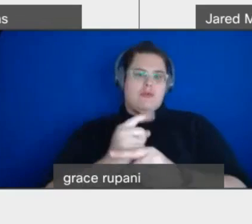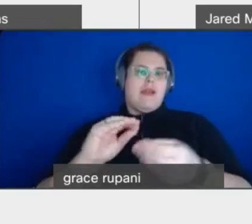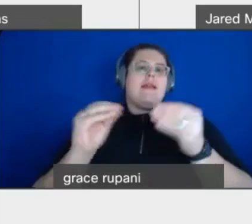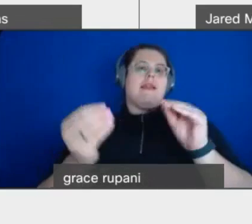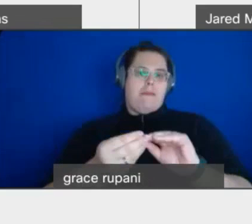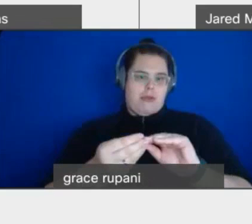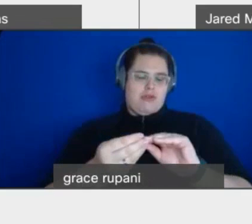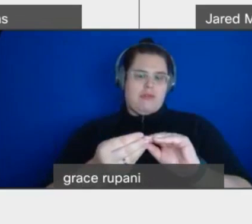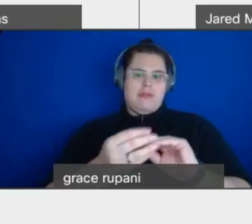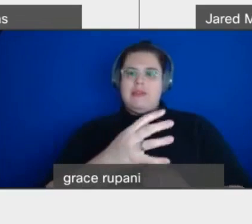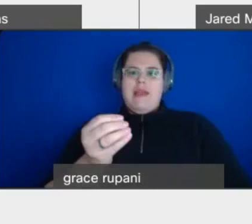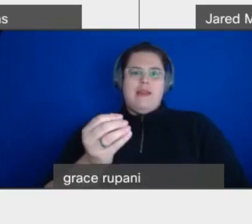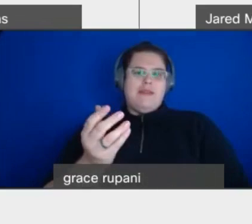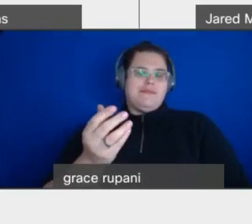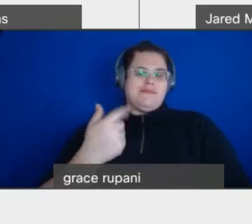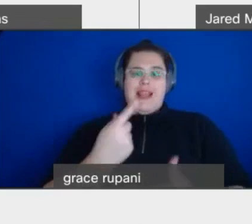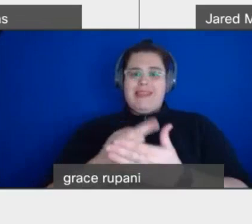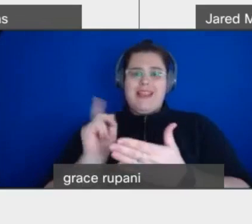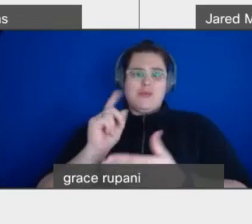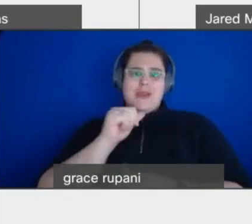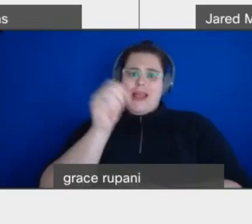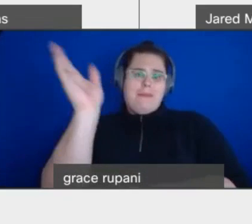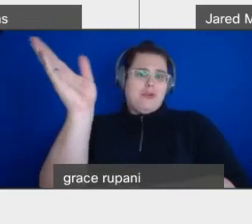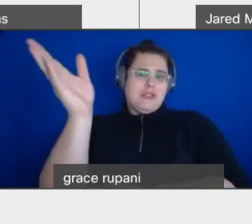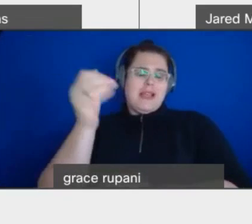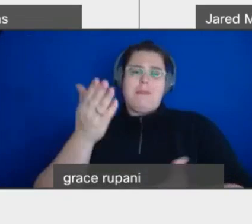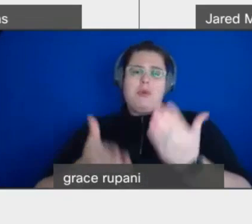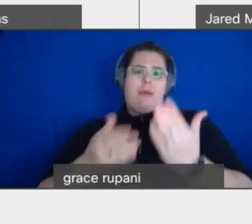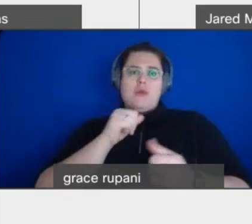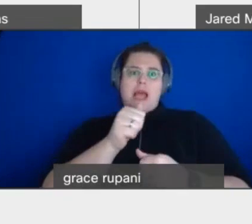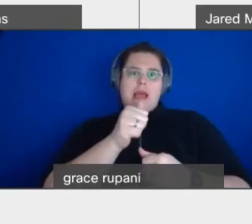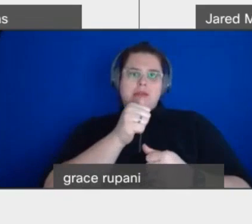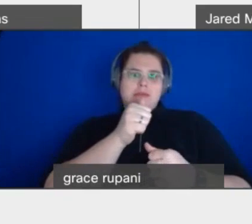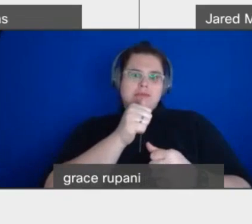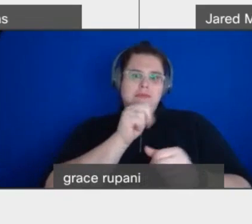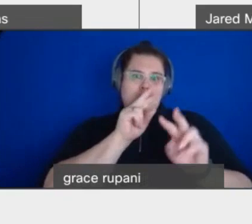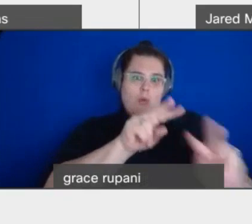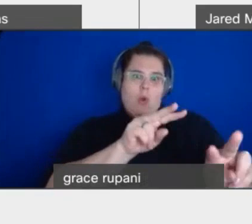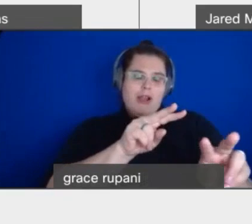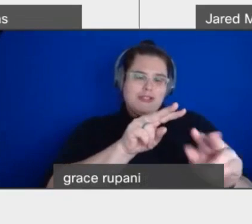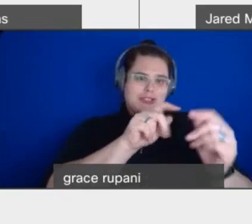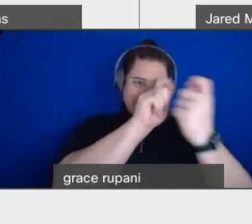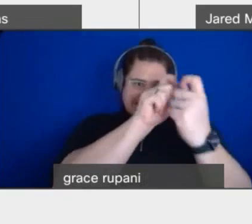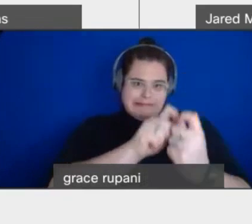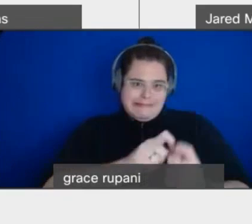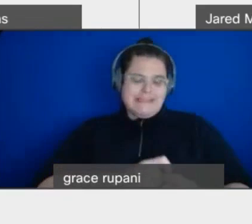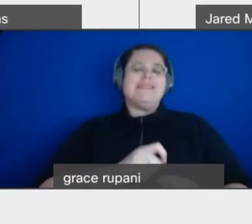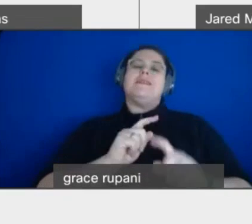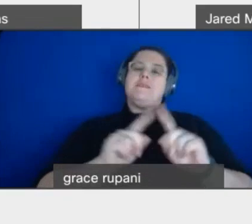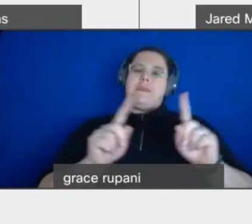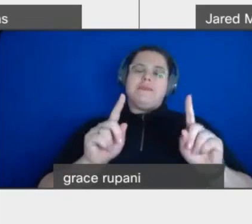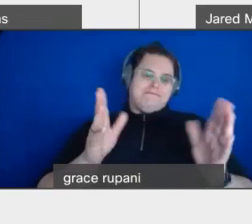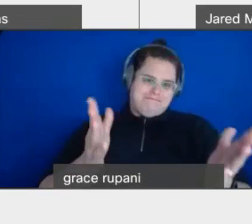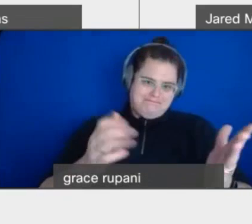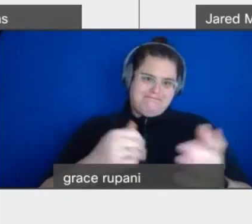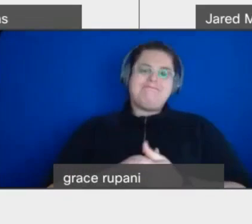I didn't present last week, and I probably wasn't paying as close of attention as I should. But at any rate, I'm so glad